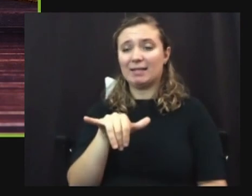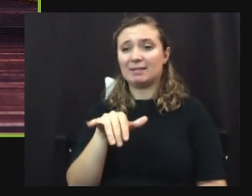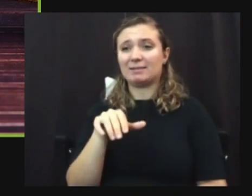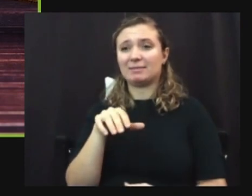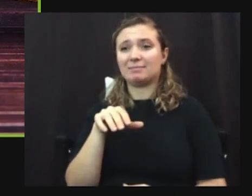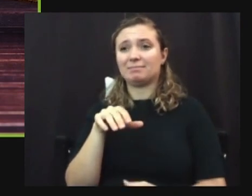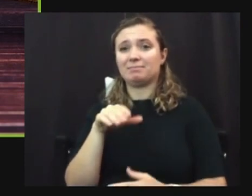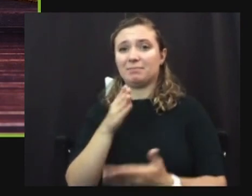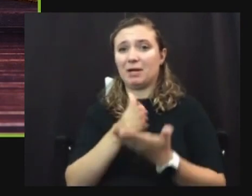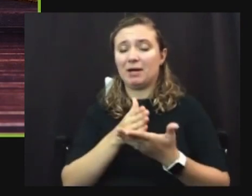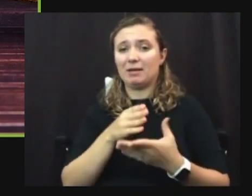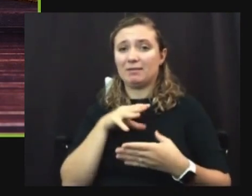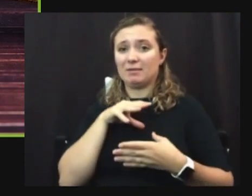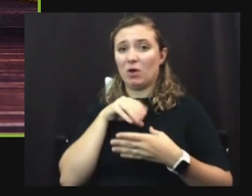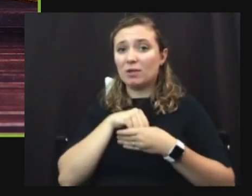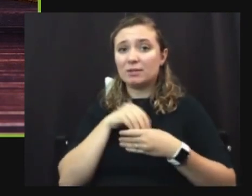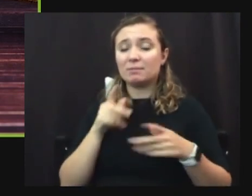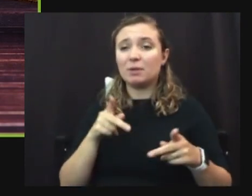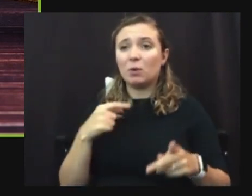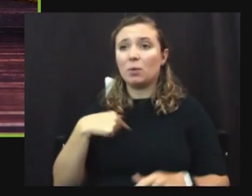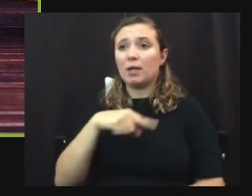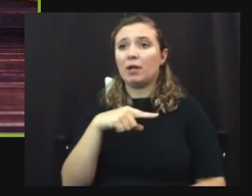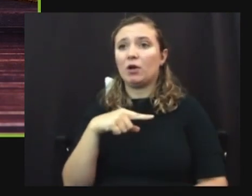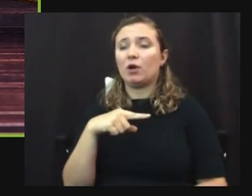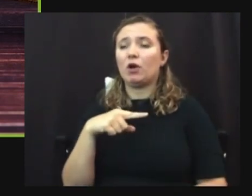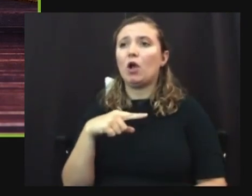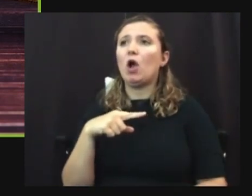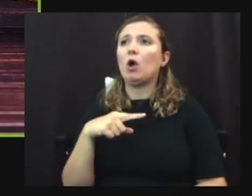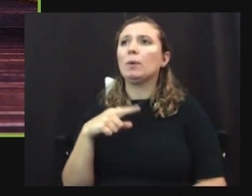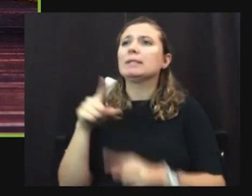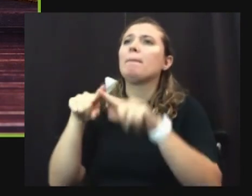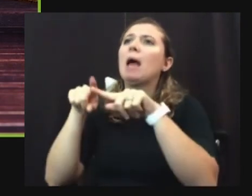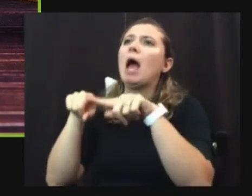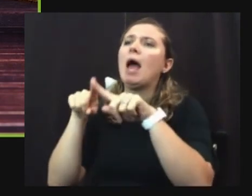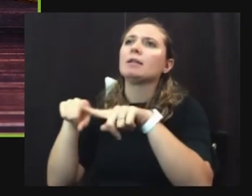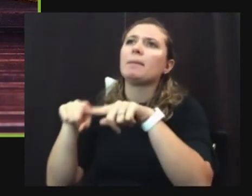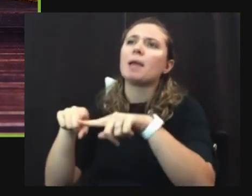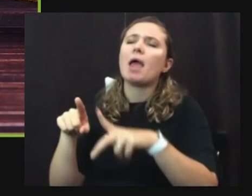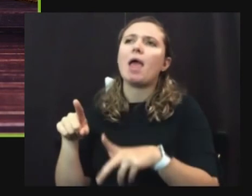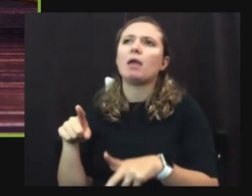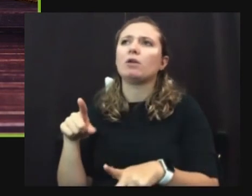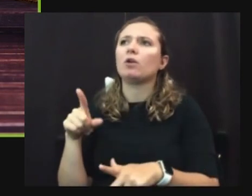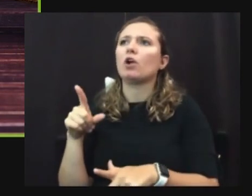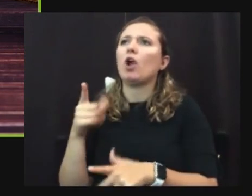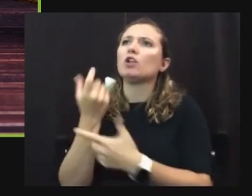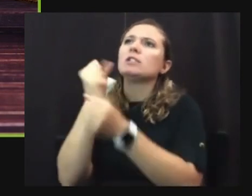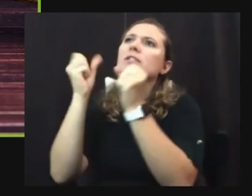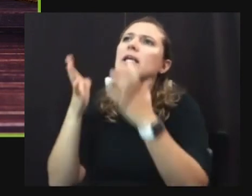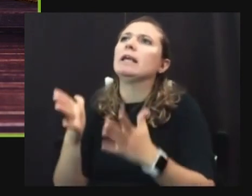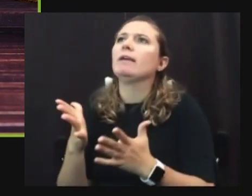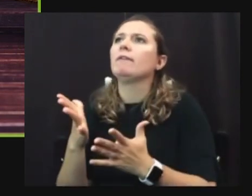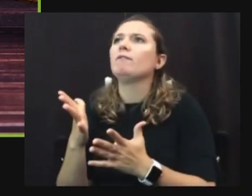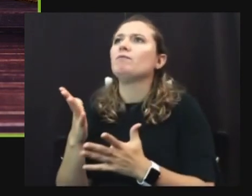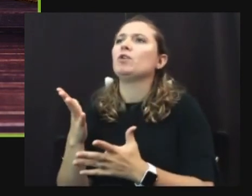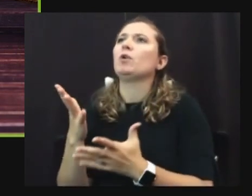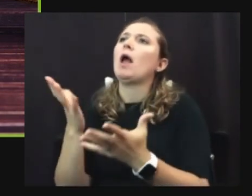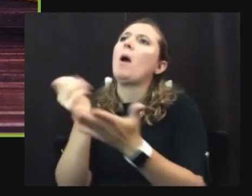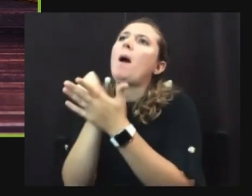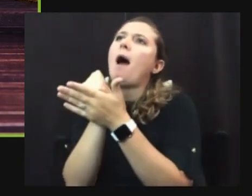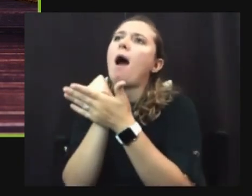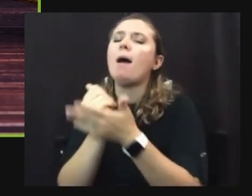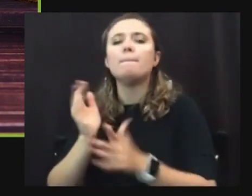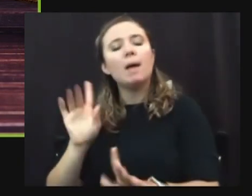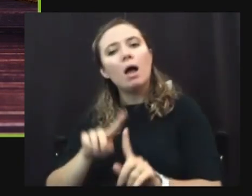of savior and dependent. If you only hear about autism from parents of autistic people, not that